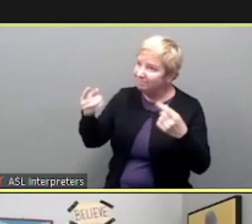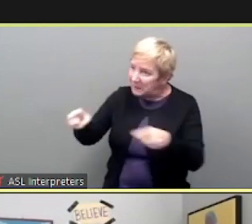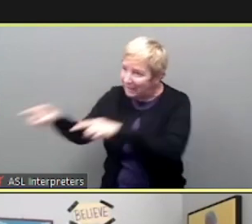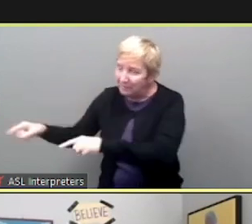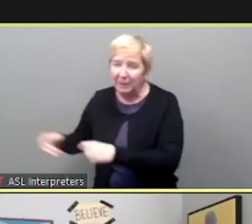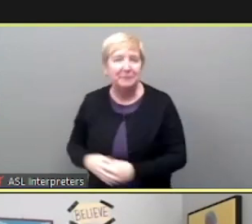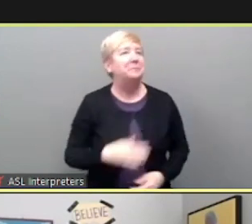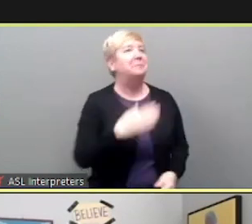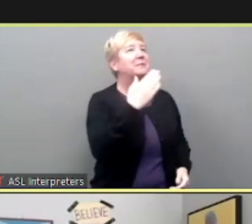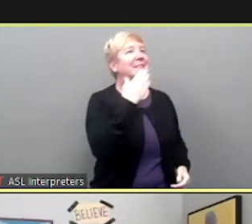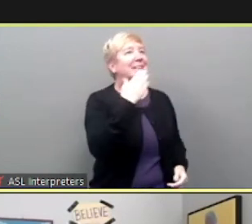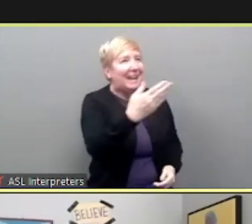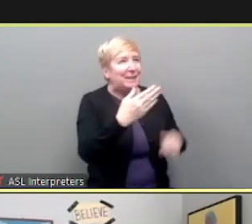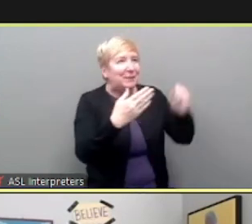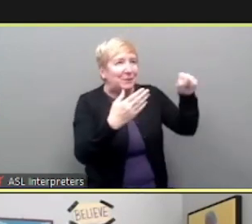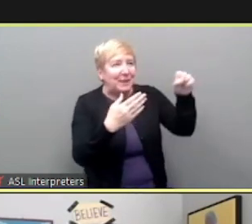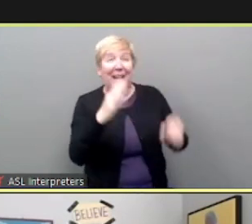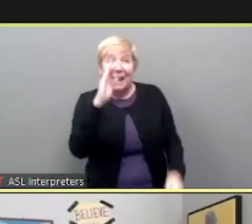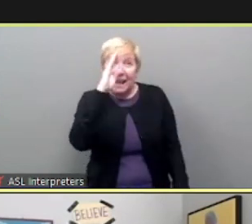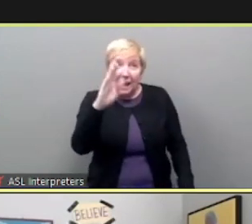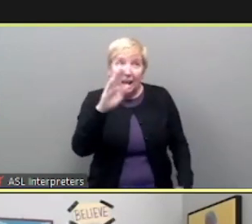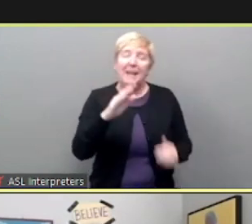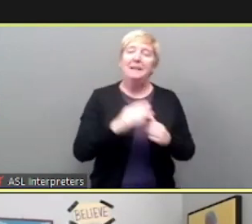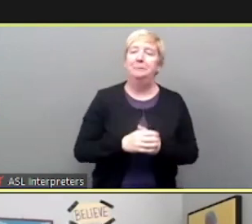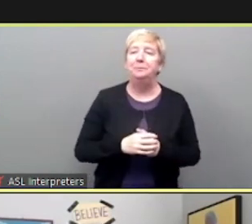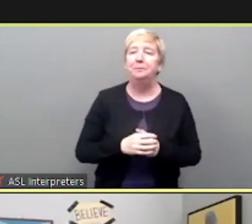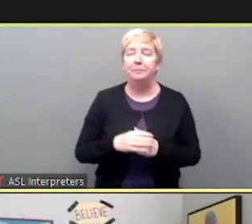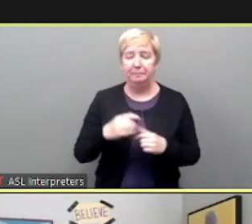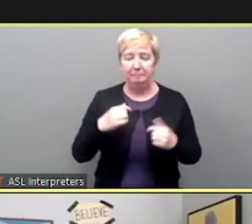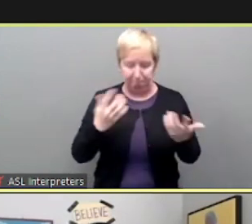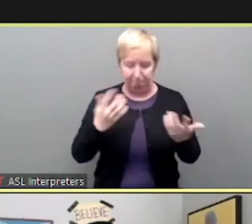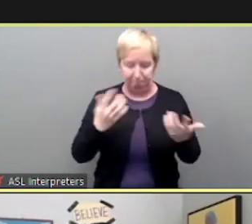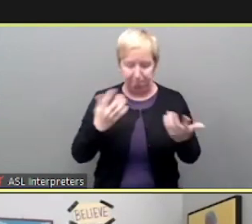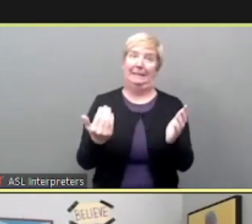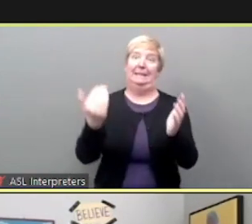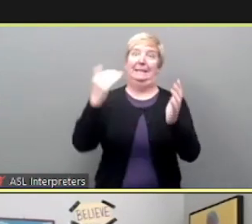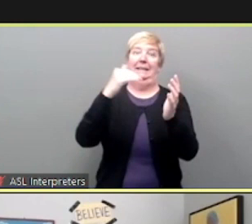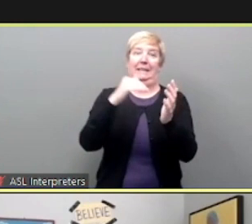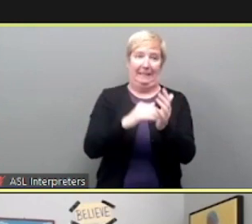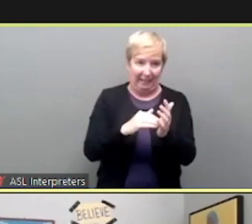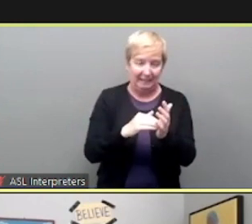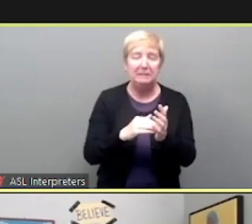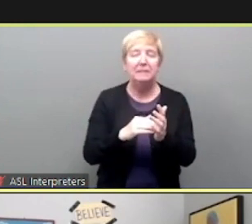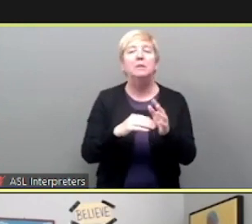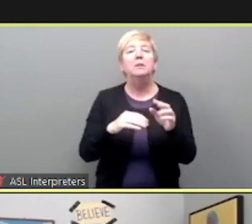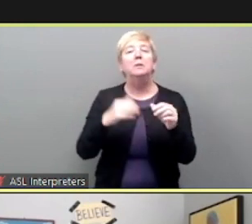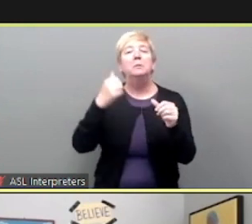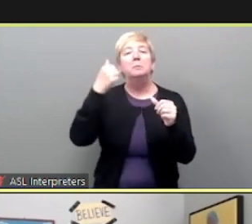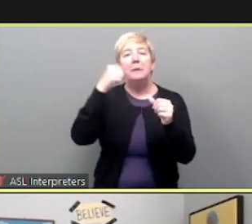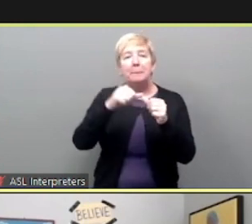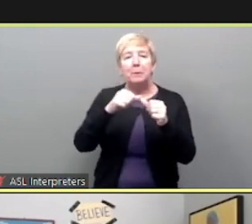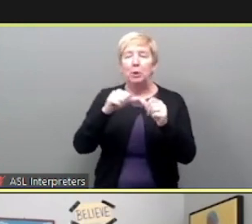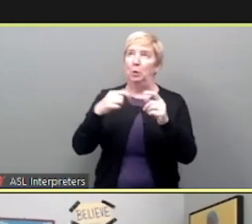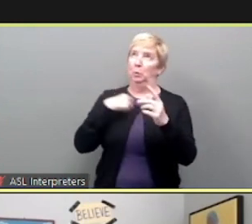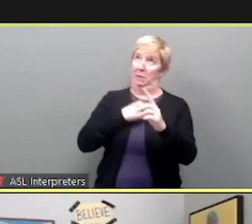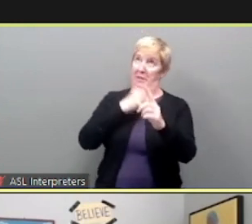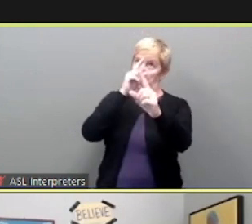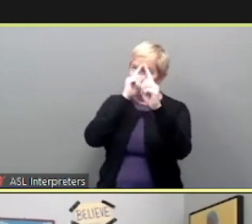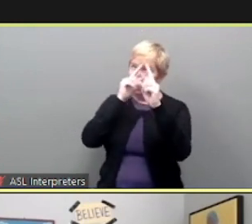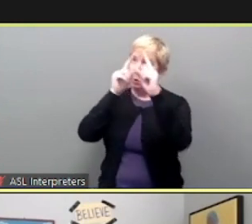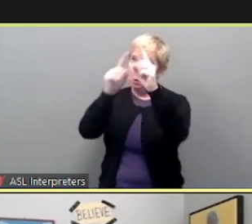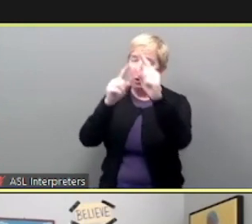much. So hi, everybody. So once again, as usual, full vaccination is still New Mexico's